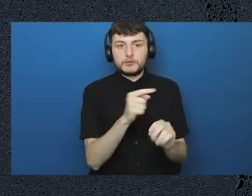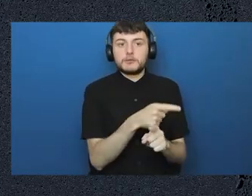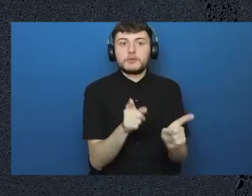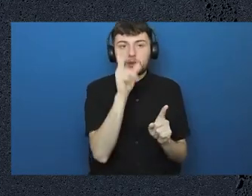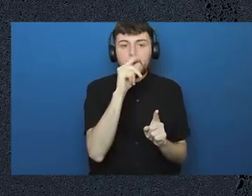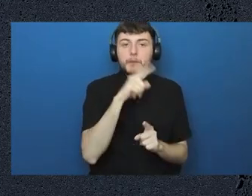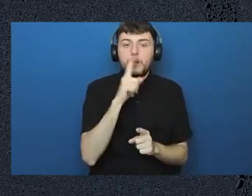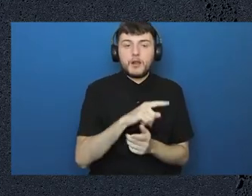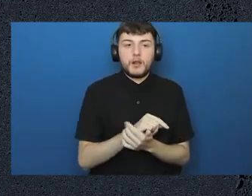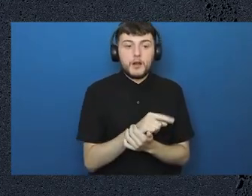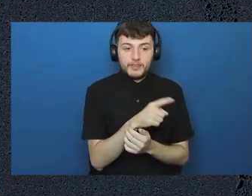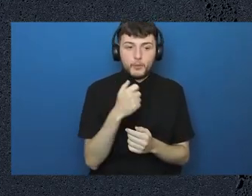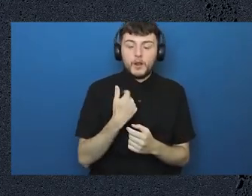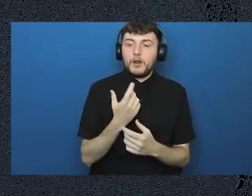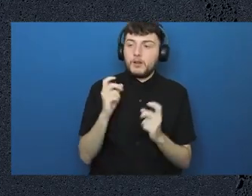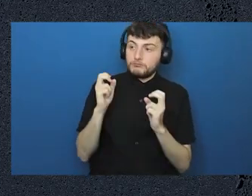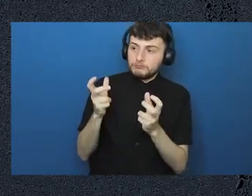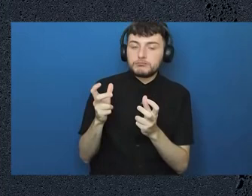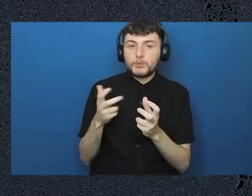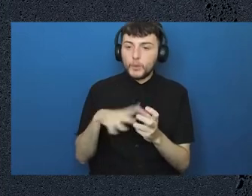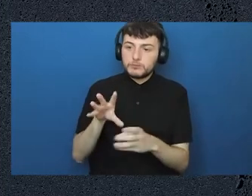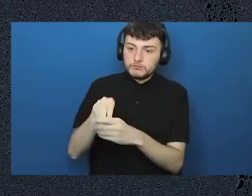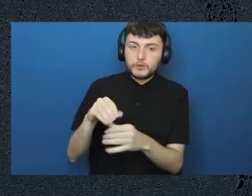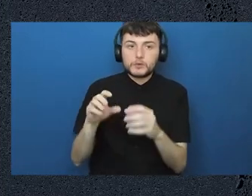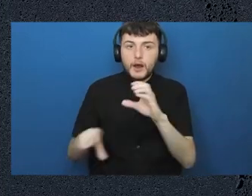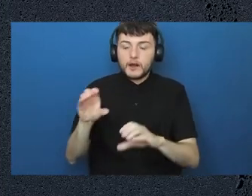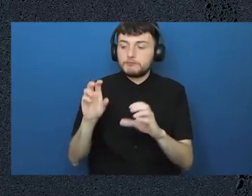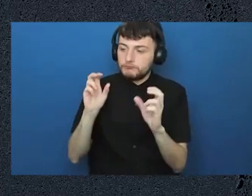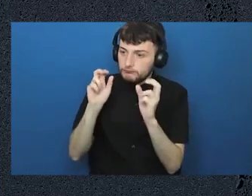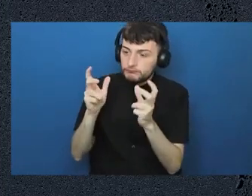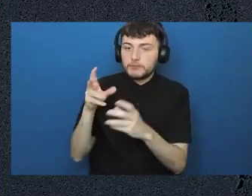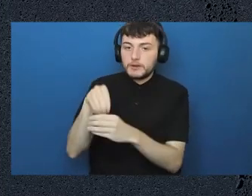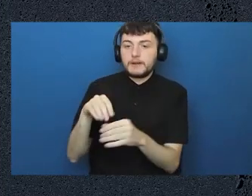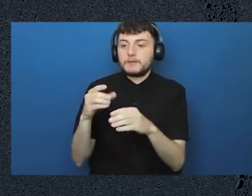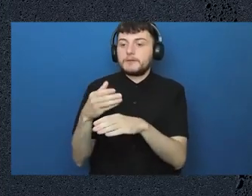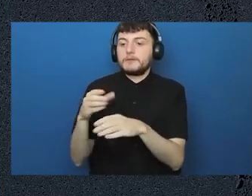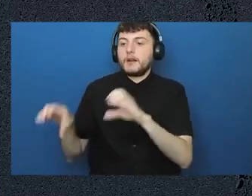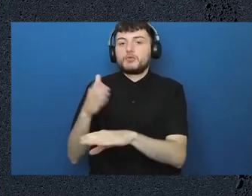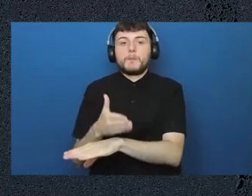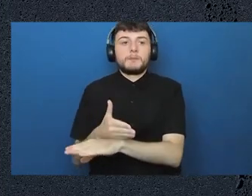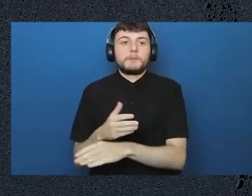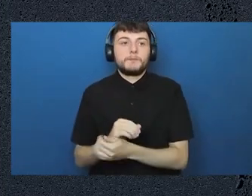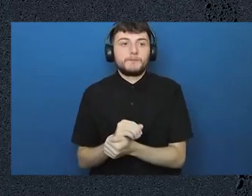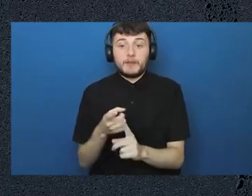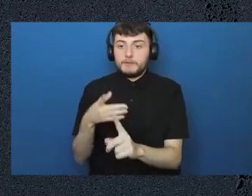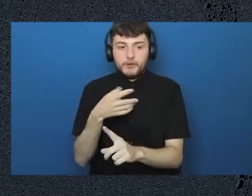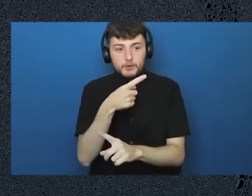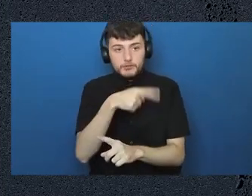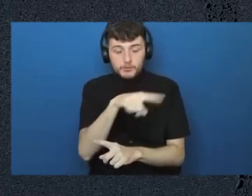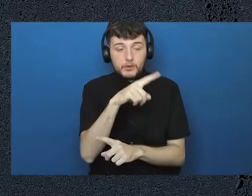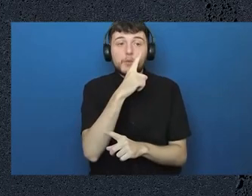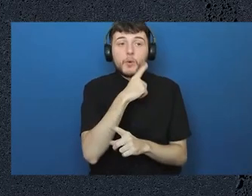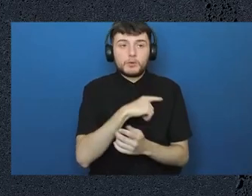to want to do science and attract them into those science careers, especially girls. There's research out there that shows